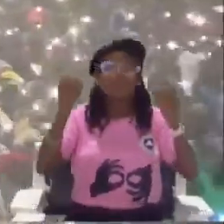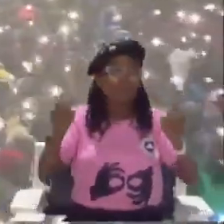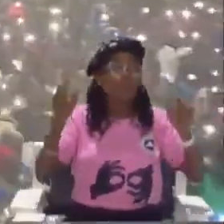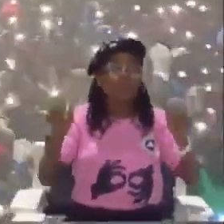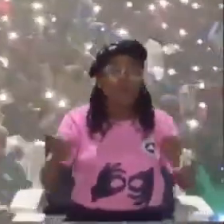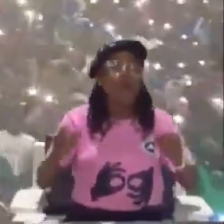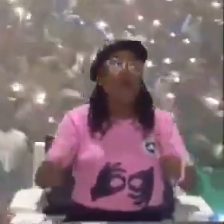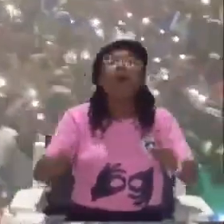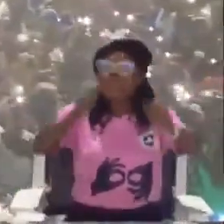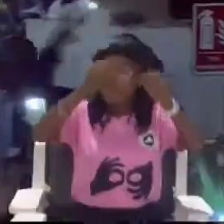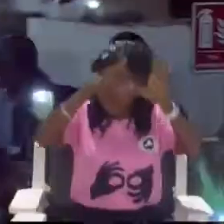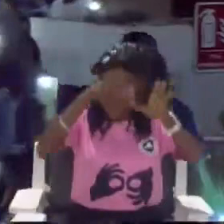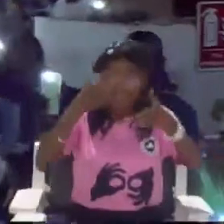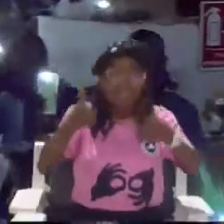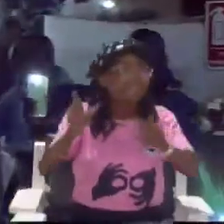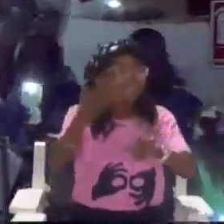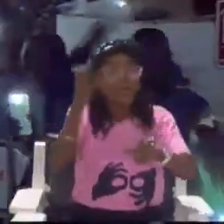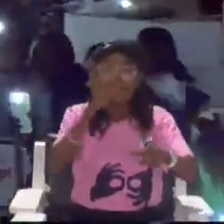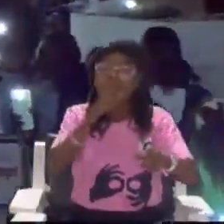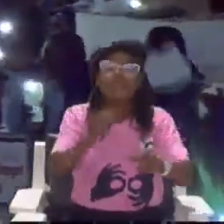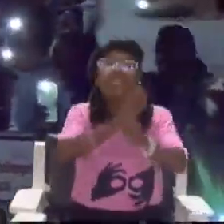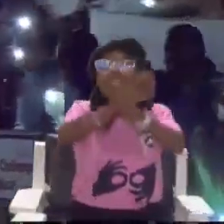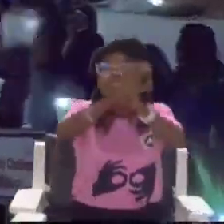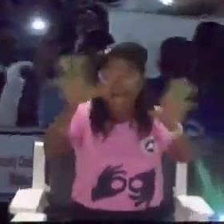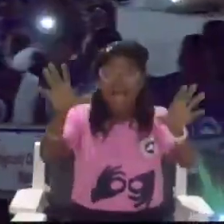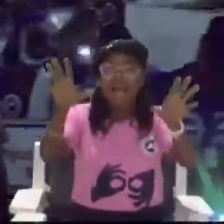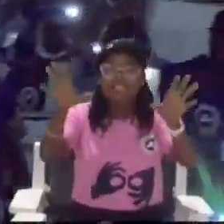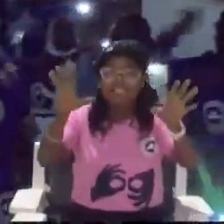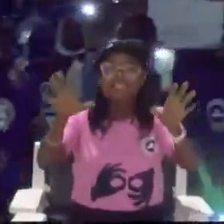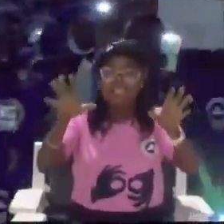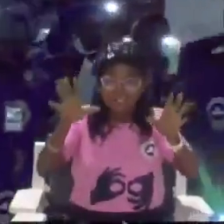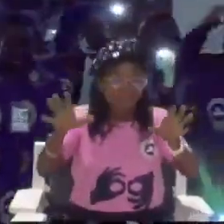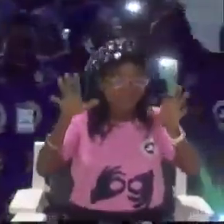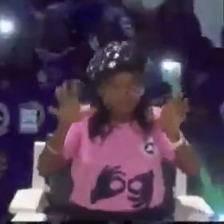Daddy, let there be light. Baba, Jackie, Malek,